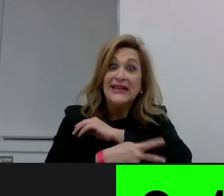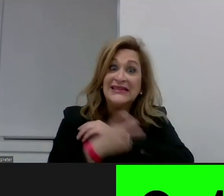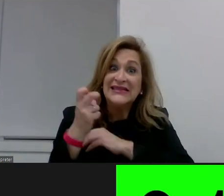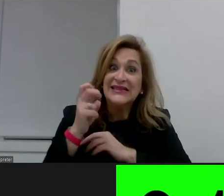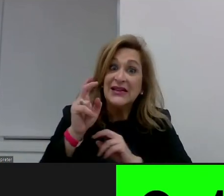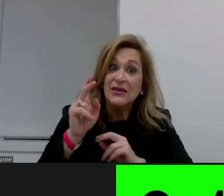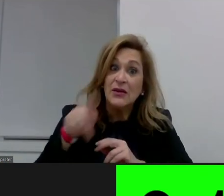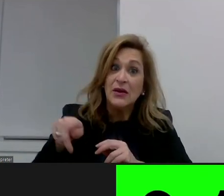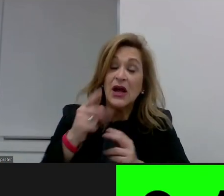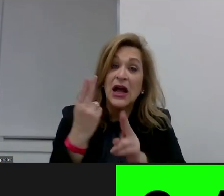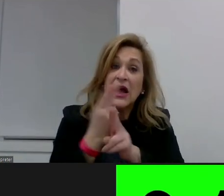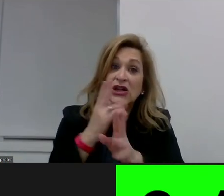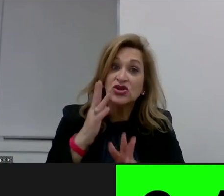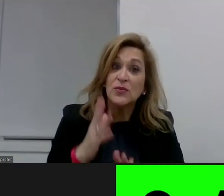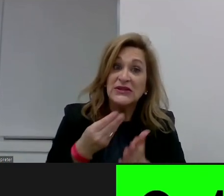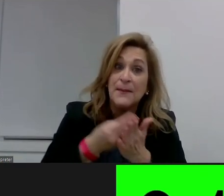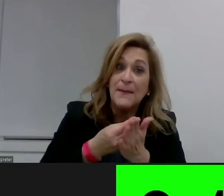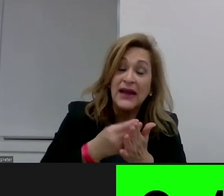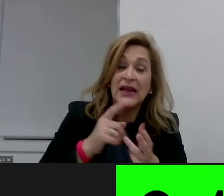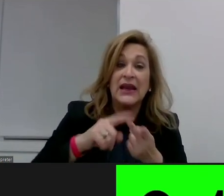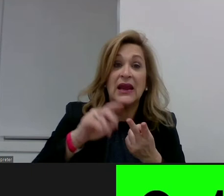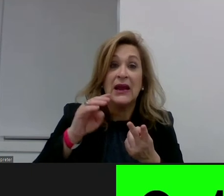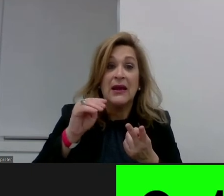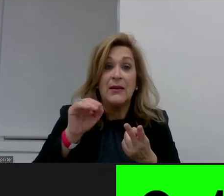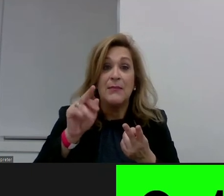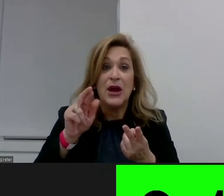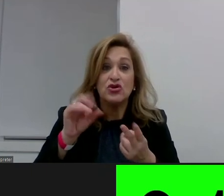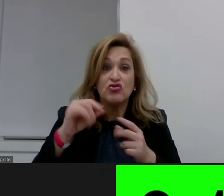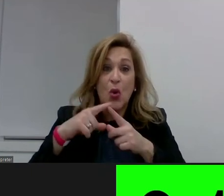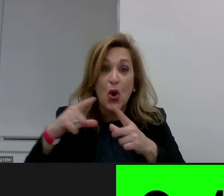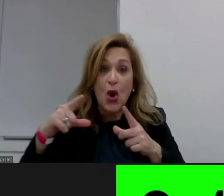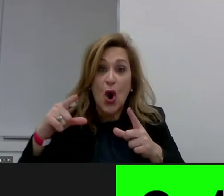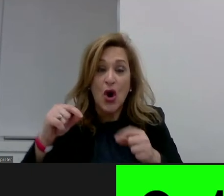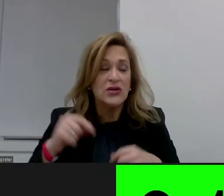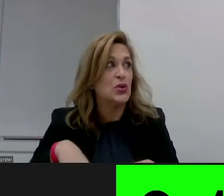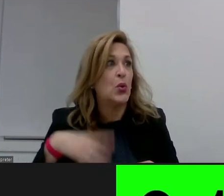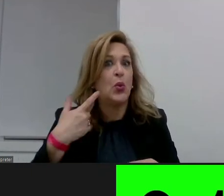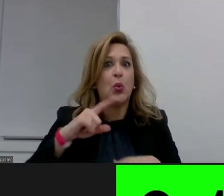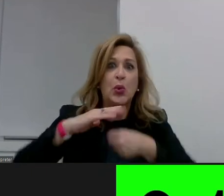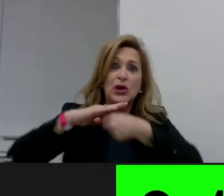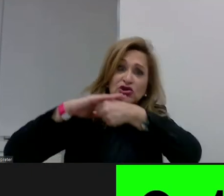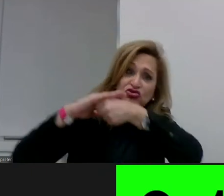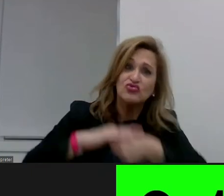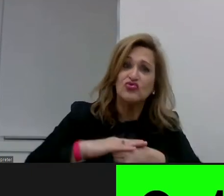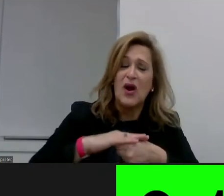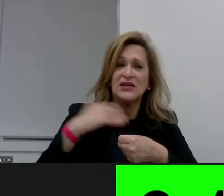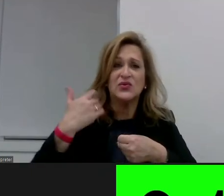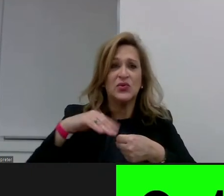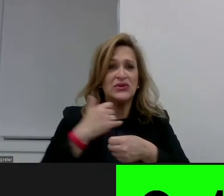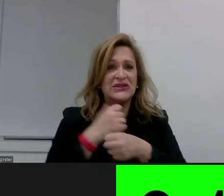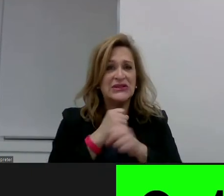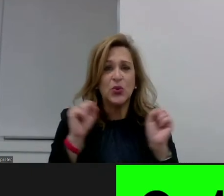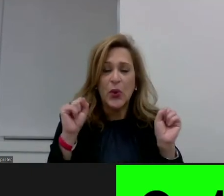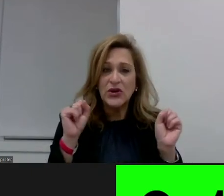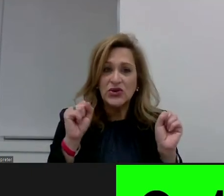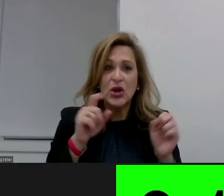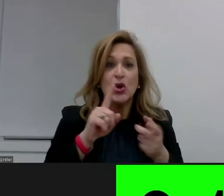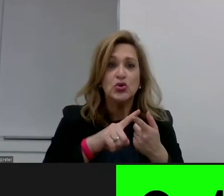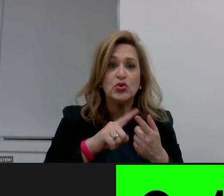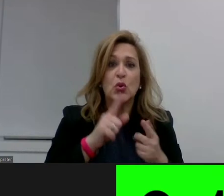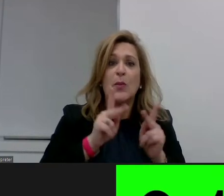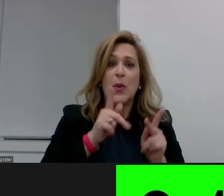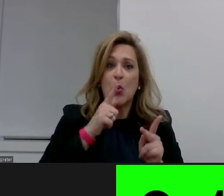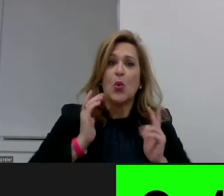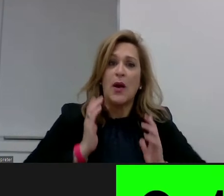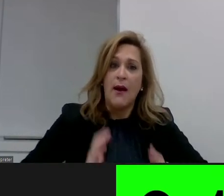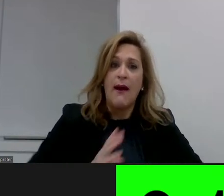They steal customers' Metro cards. And it's been an extremely stressful situation for the customers and the staff. And